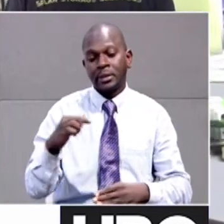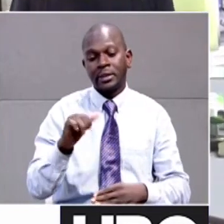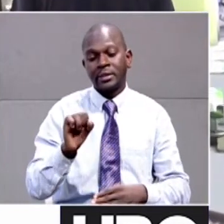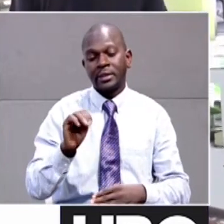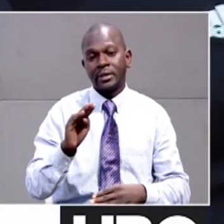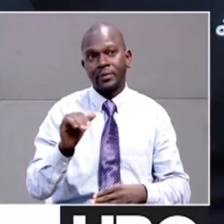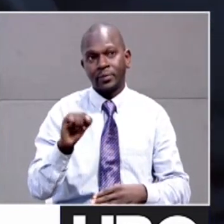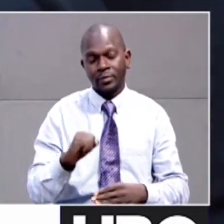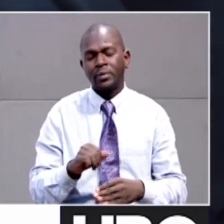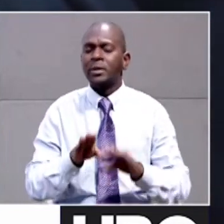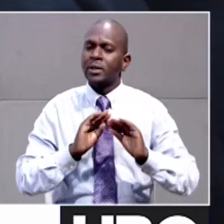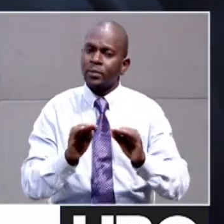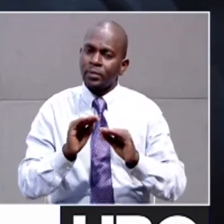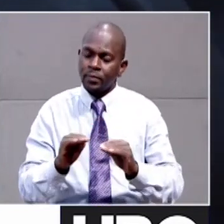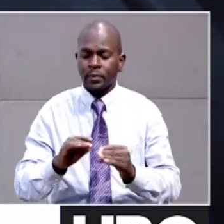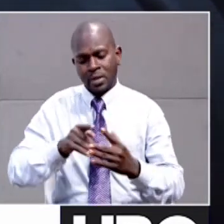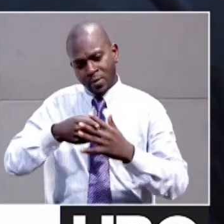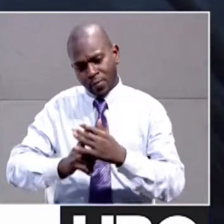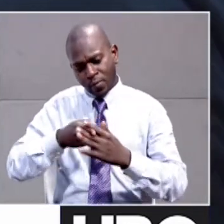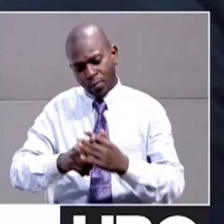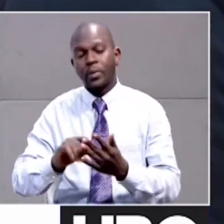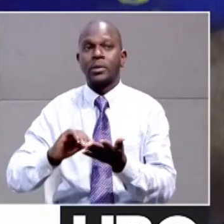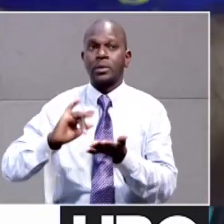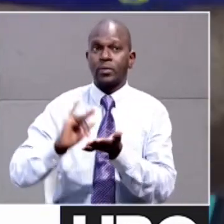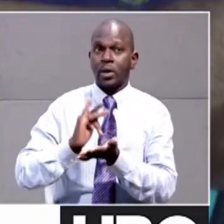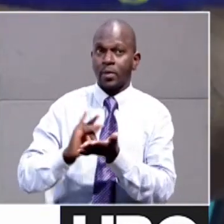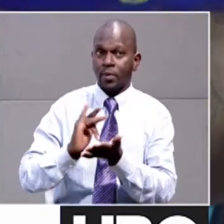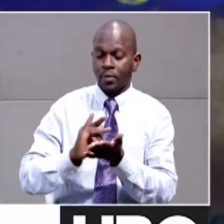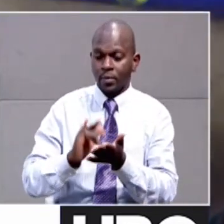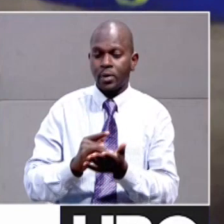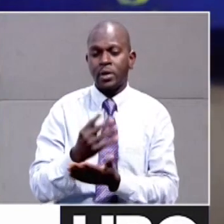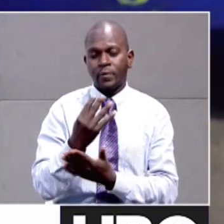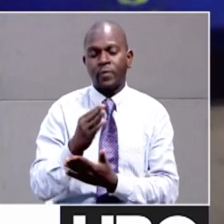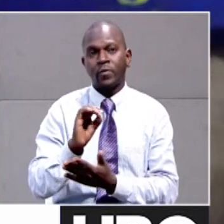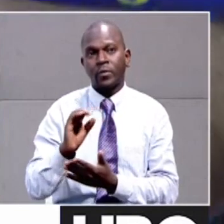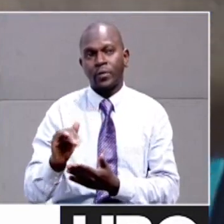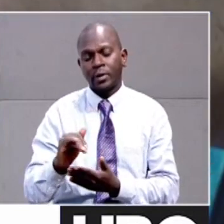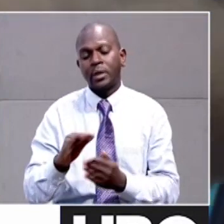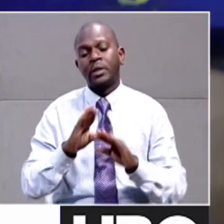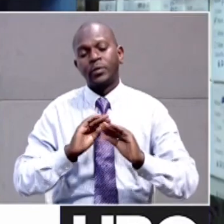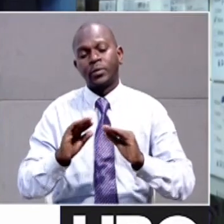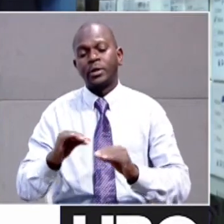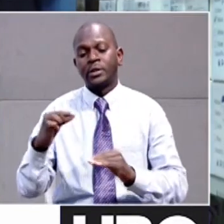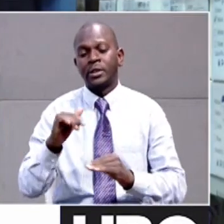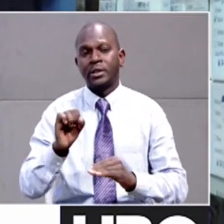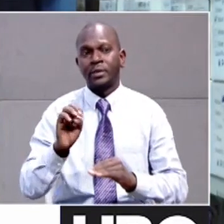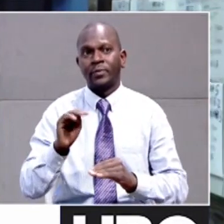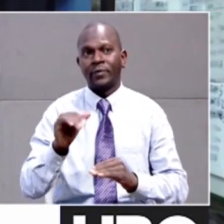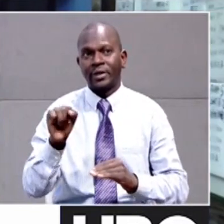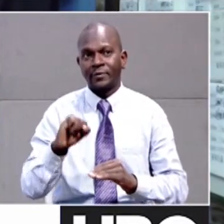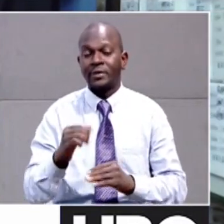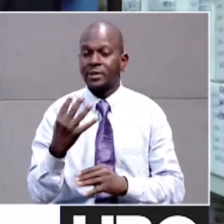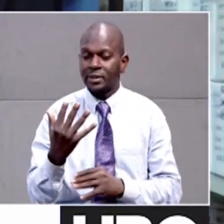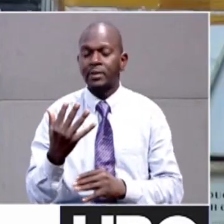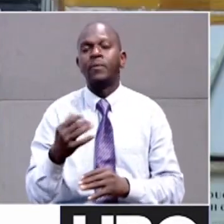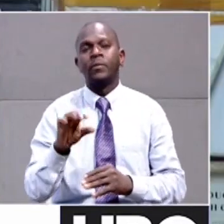trained Waiswa in cellular phone repair and is among the over 200 youth trained by GSM 5G. Repairing is very